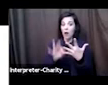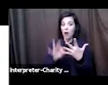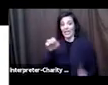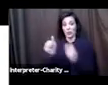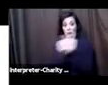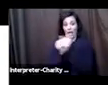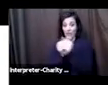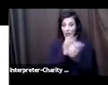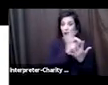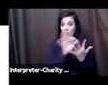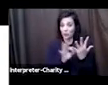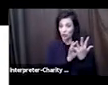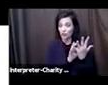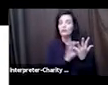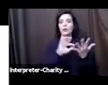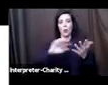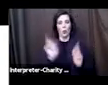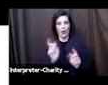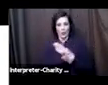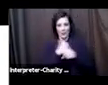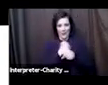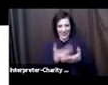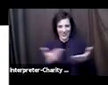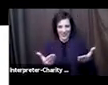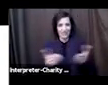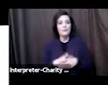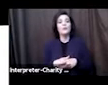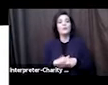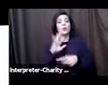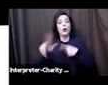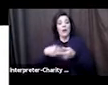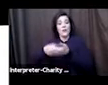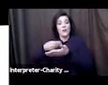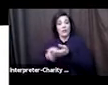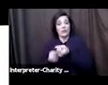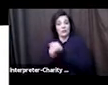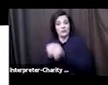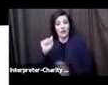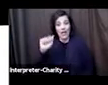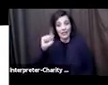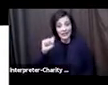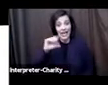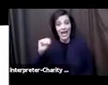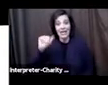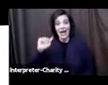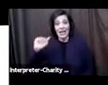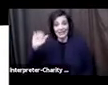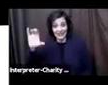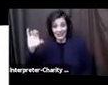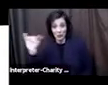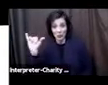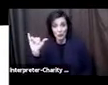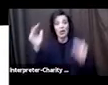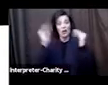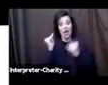at Tekl, where we make things. We're going to talk about funding for AT and AAC as well. And then at the end, we're happy to answer any